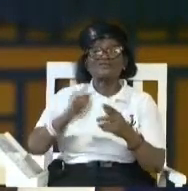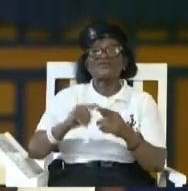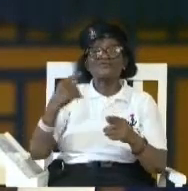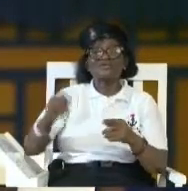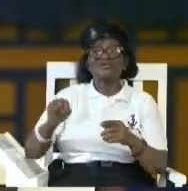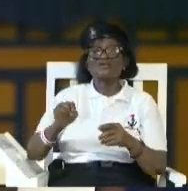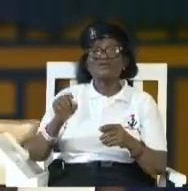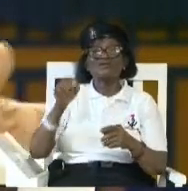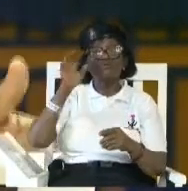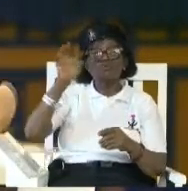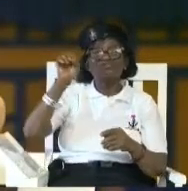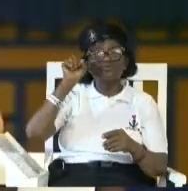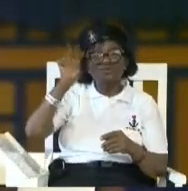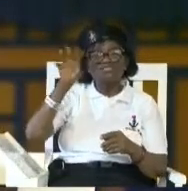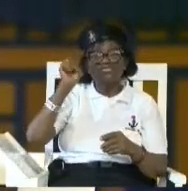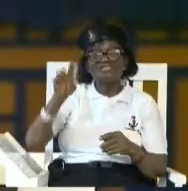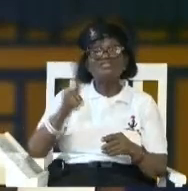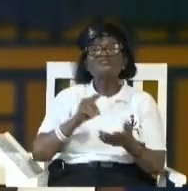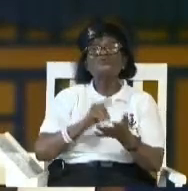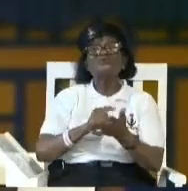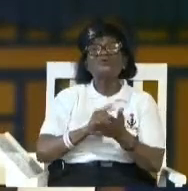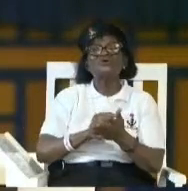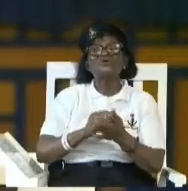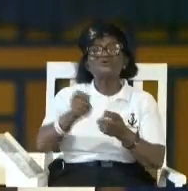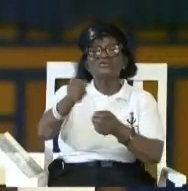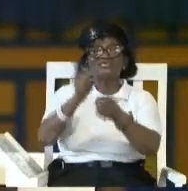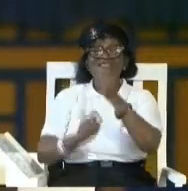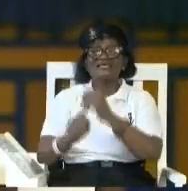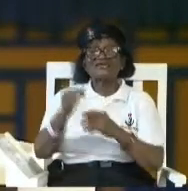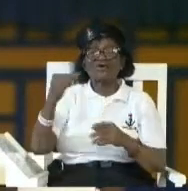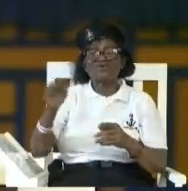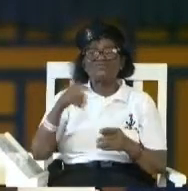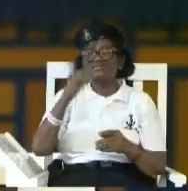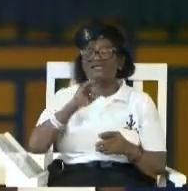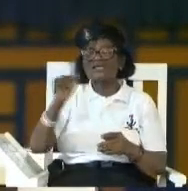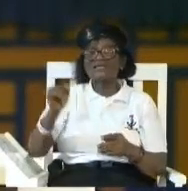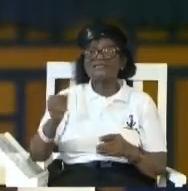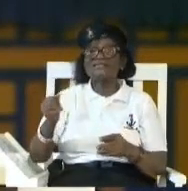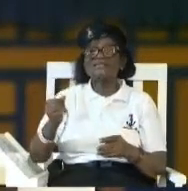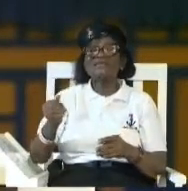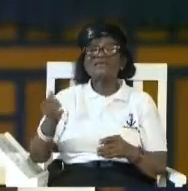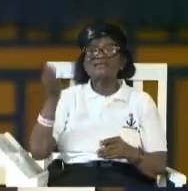instead of saying, last weekend I met a herbalist